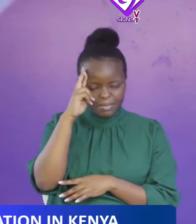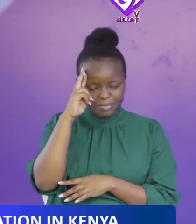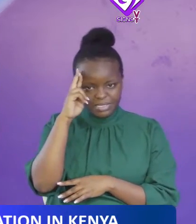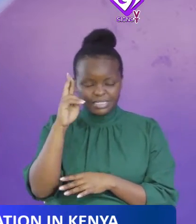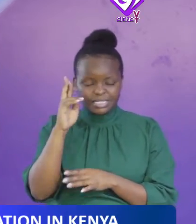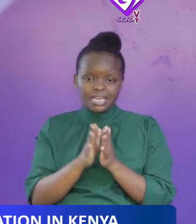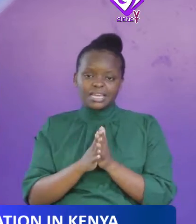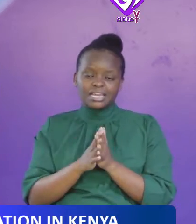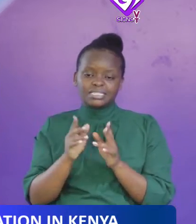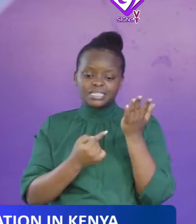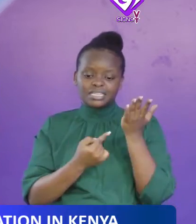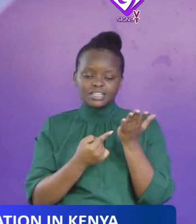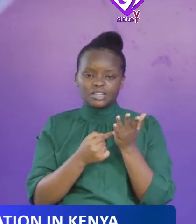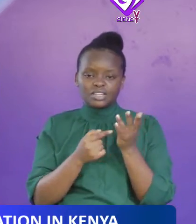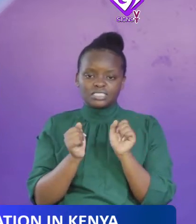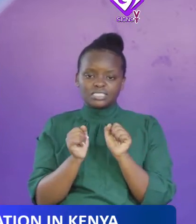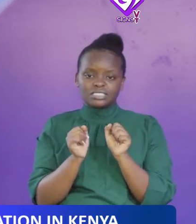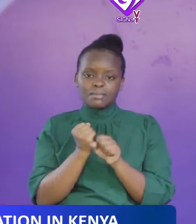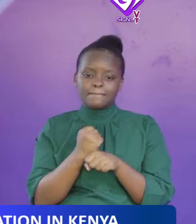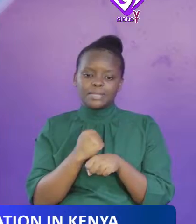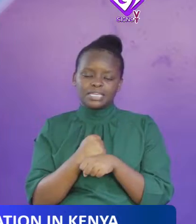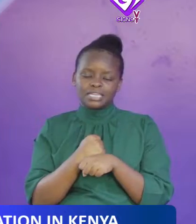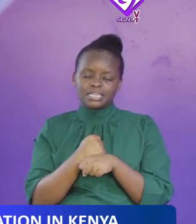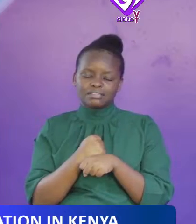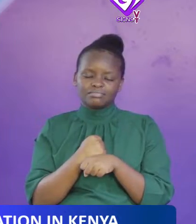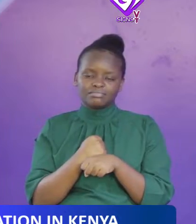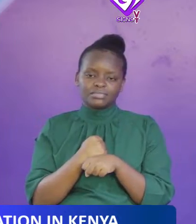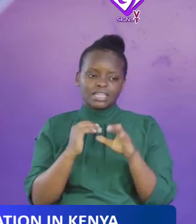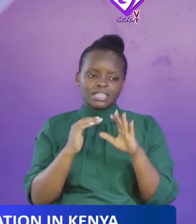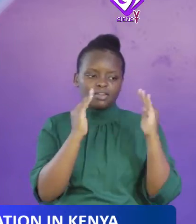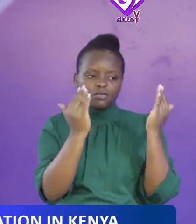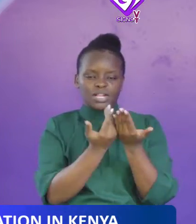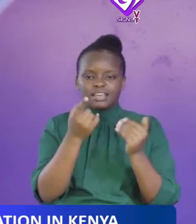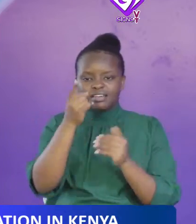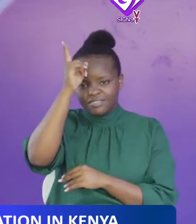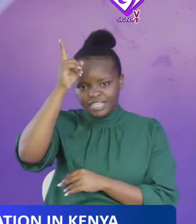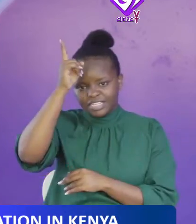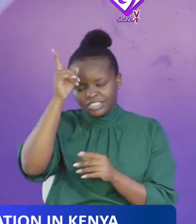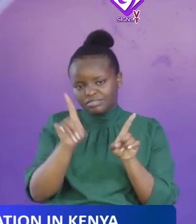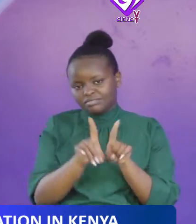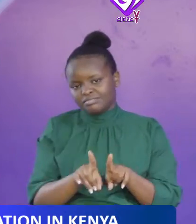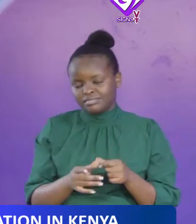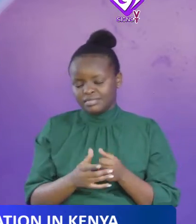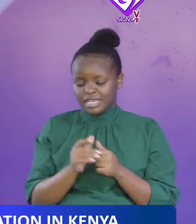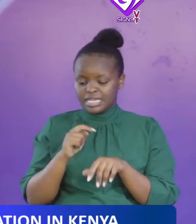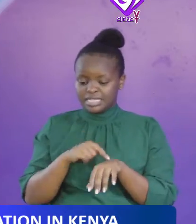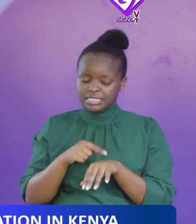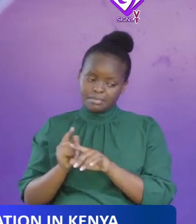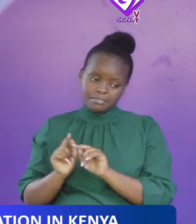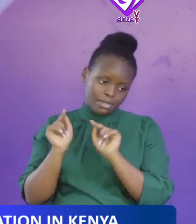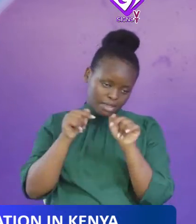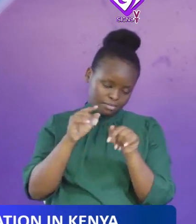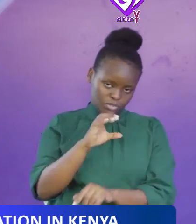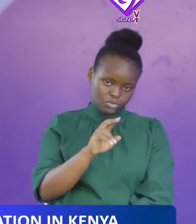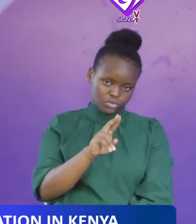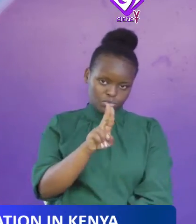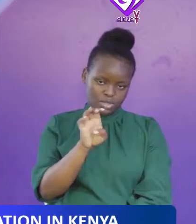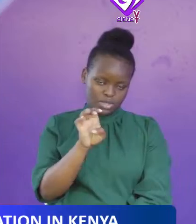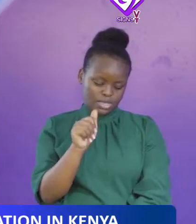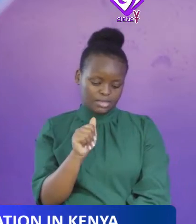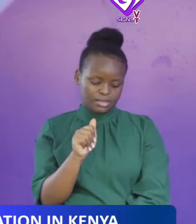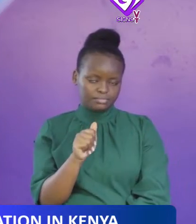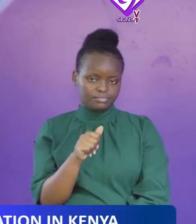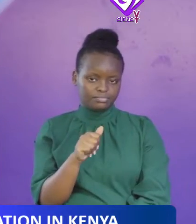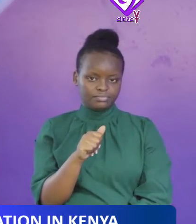Exactly. And lastly, faith and excellence. So when you come to Queer, those are the things that we